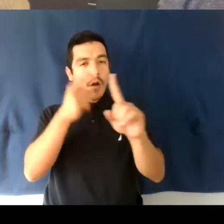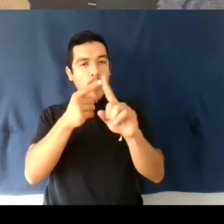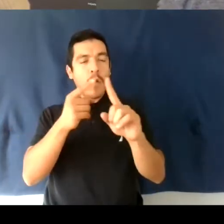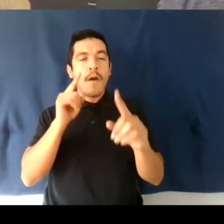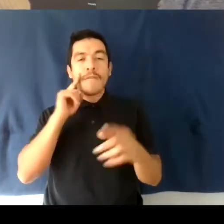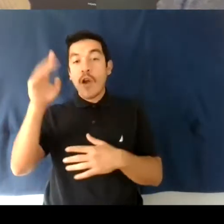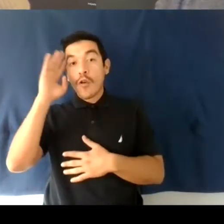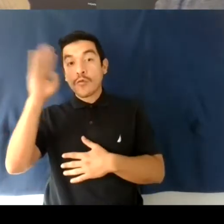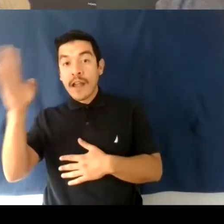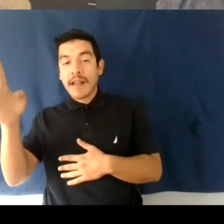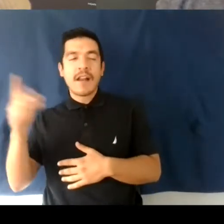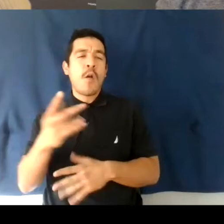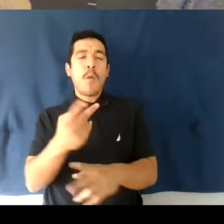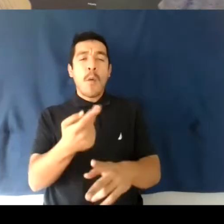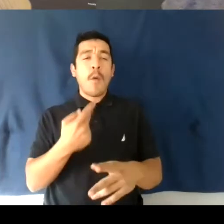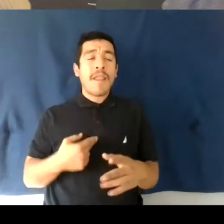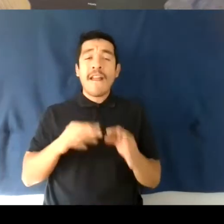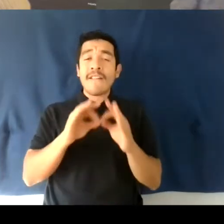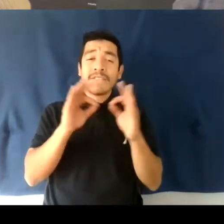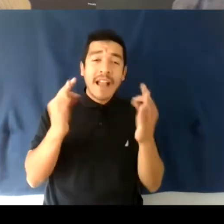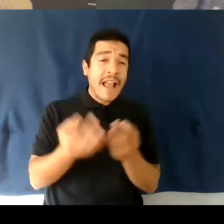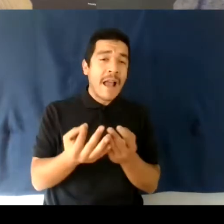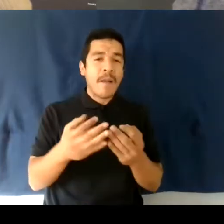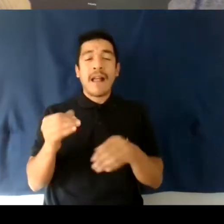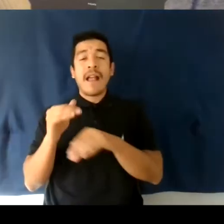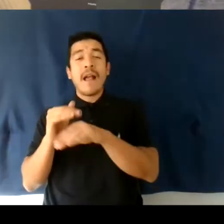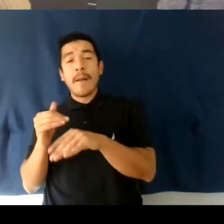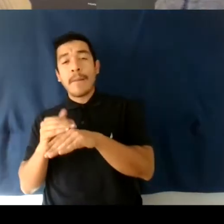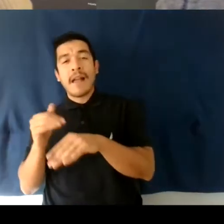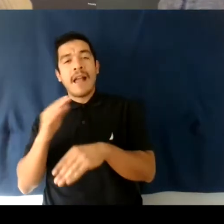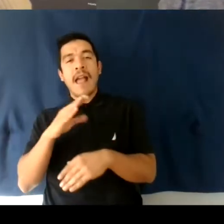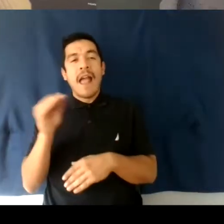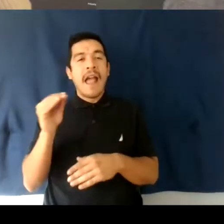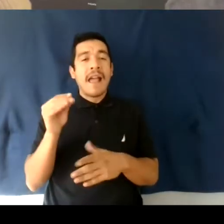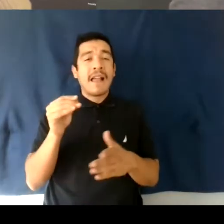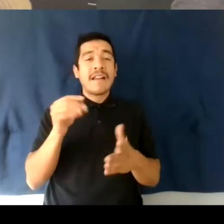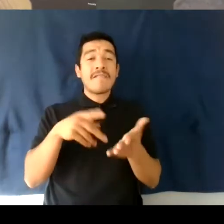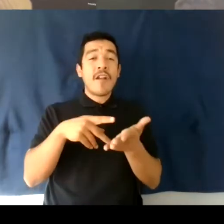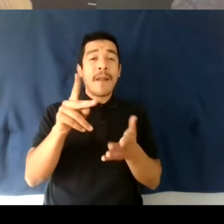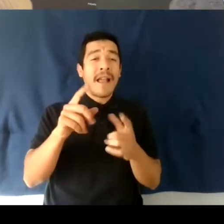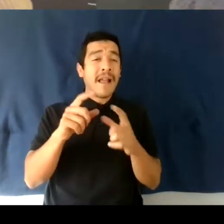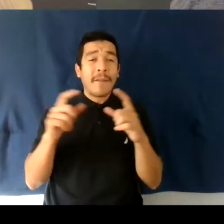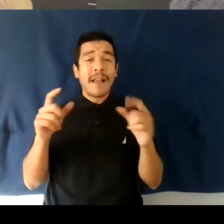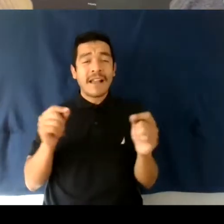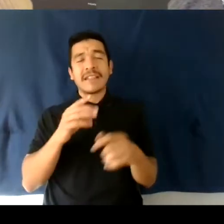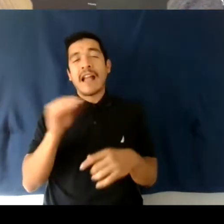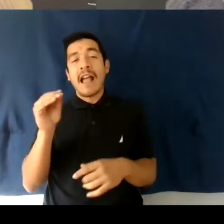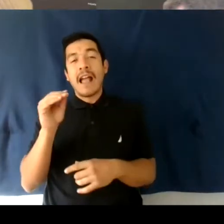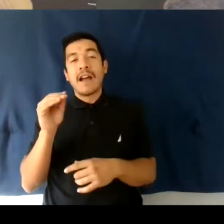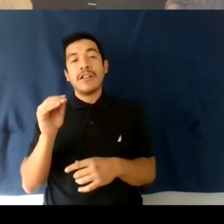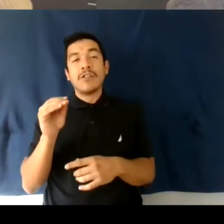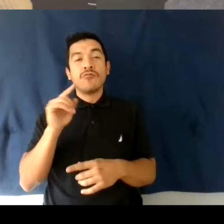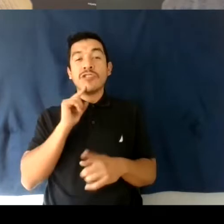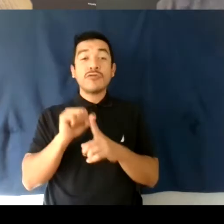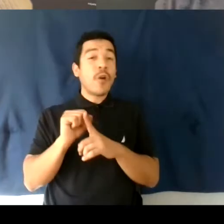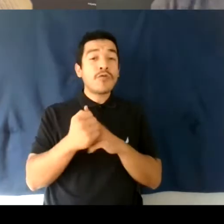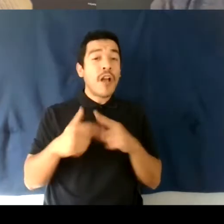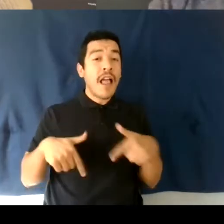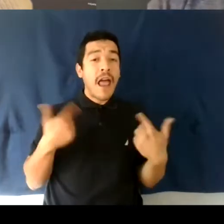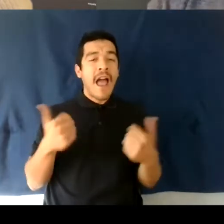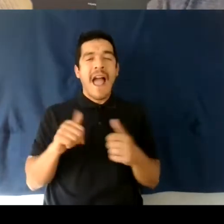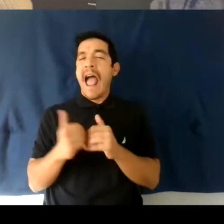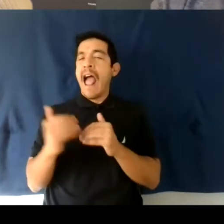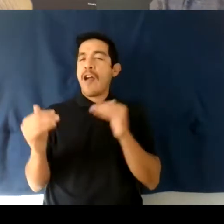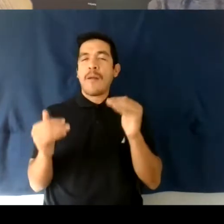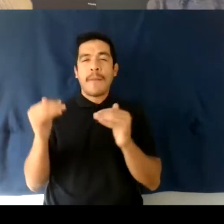have families, pets, and bills and social lives. And so it's like, how do you balance all